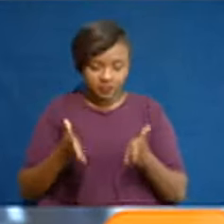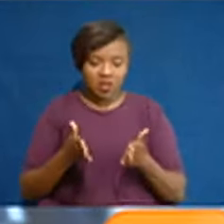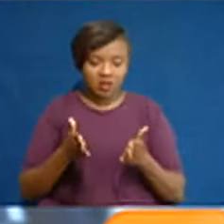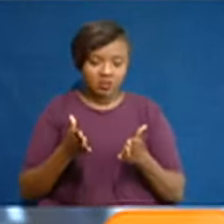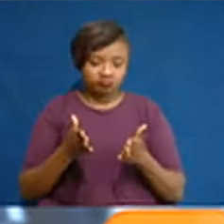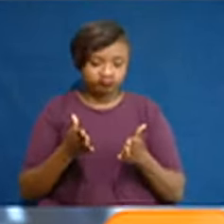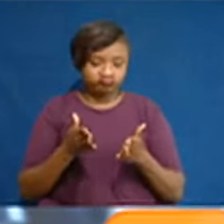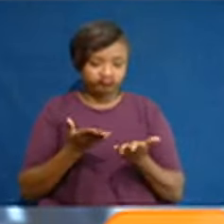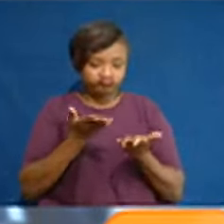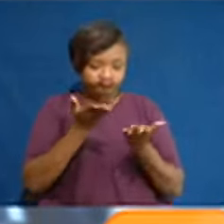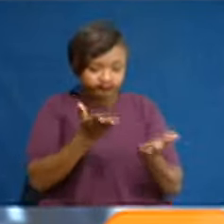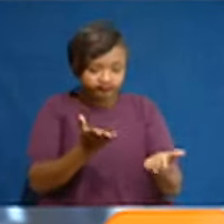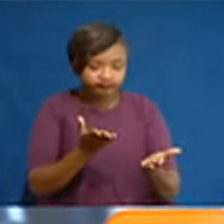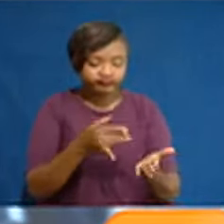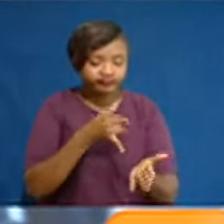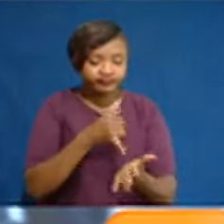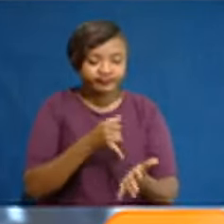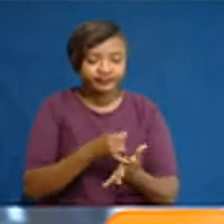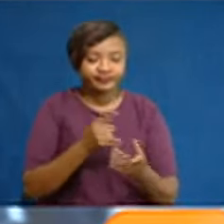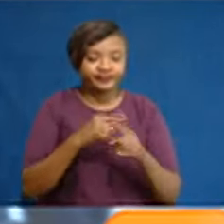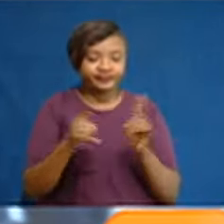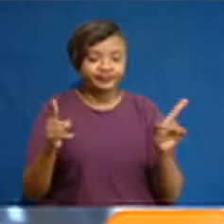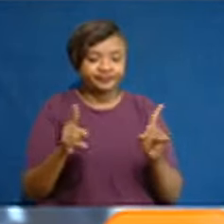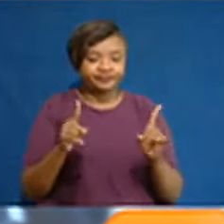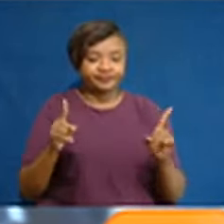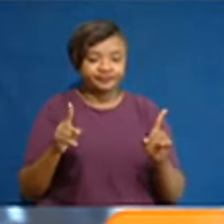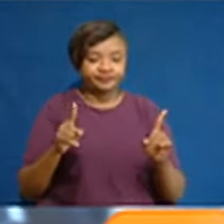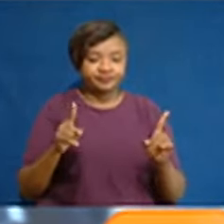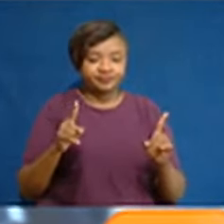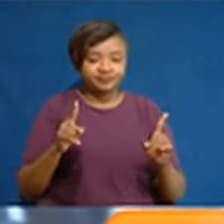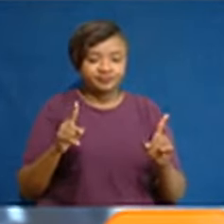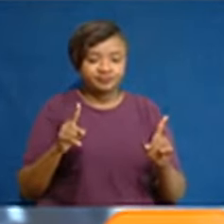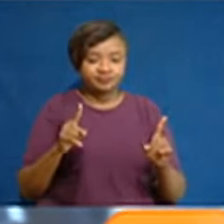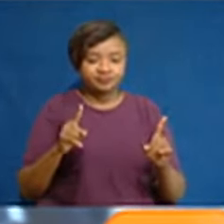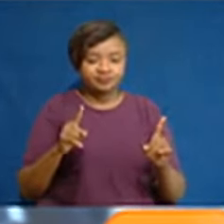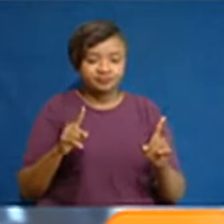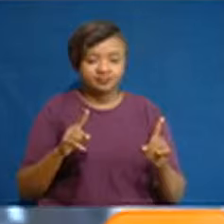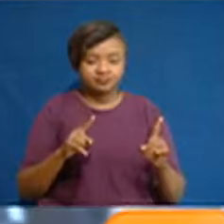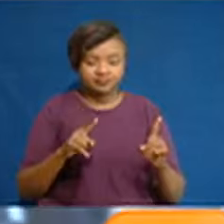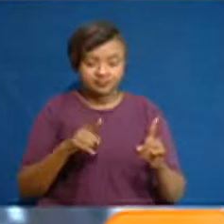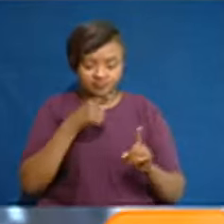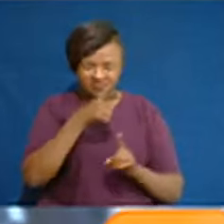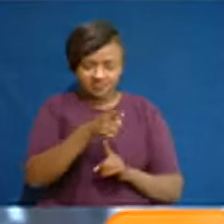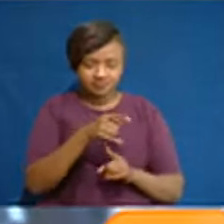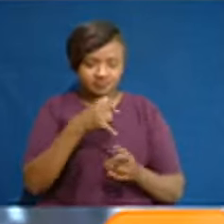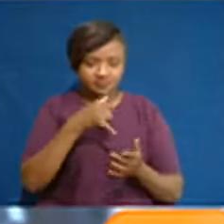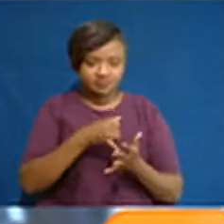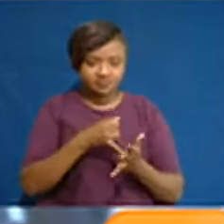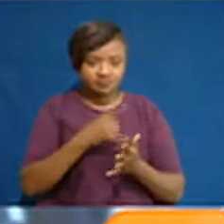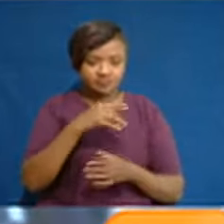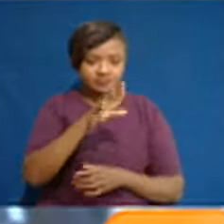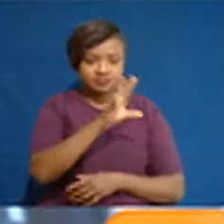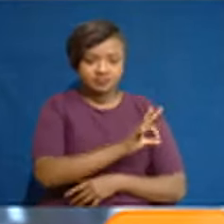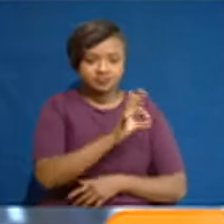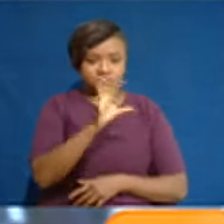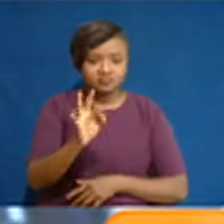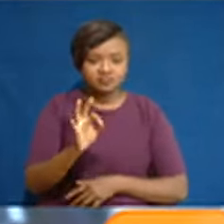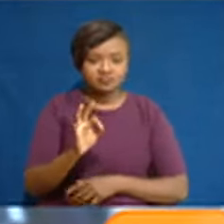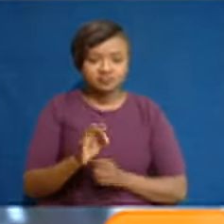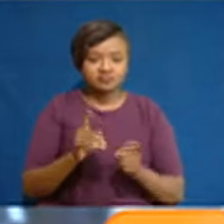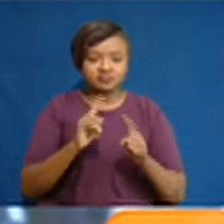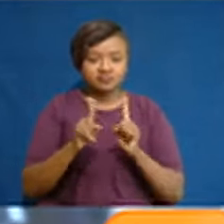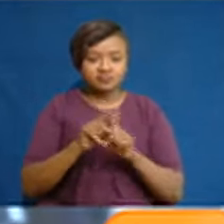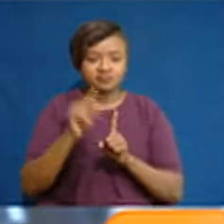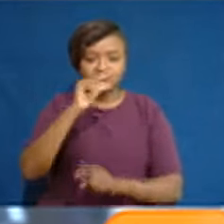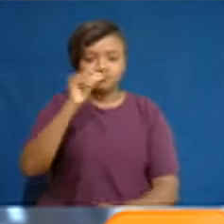of this. And at the middle of the root of that is the Ford Foundation. I think for the Gen Z, what they've been saying is that, you